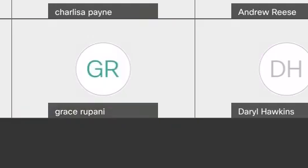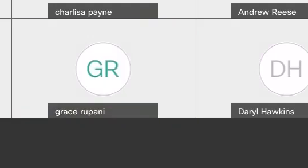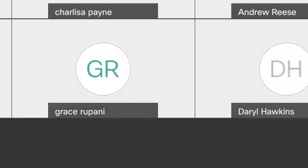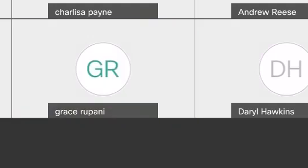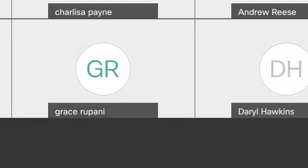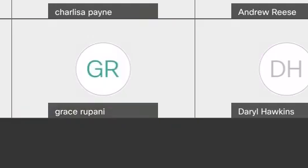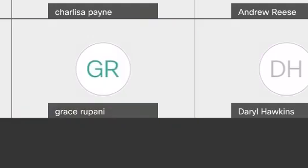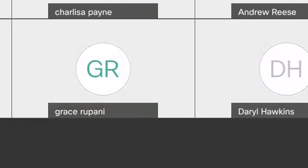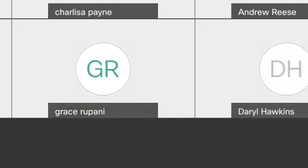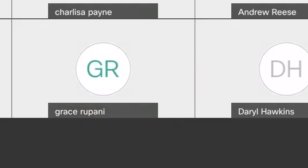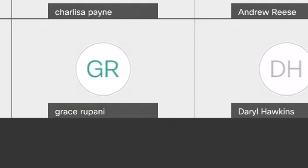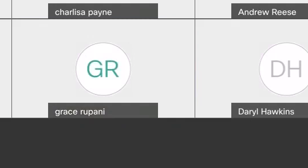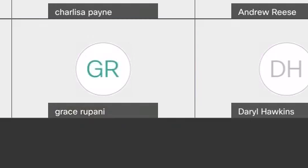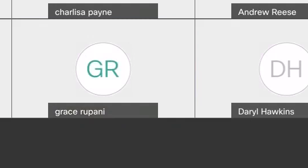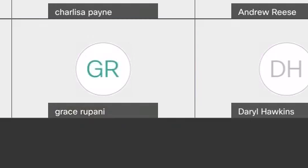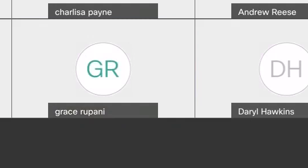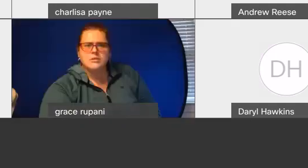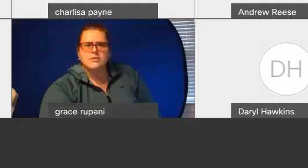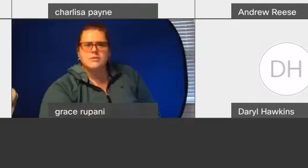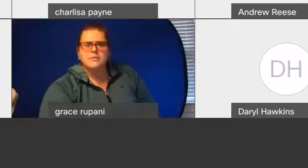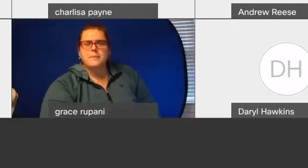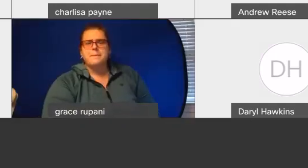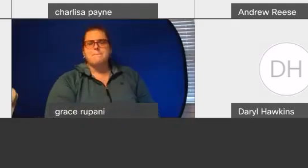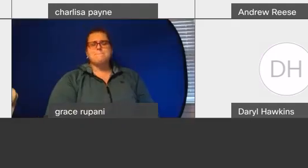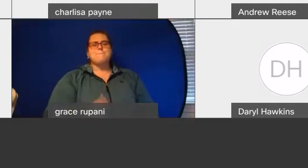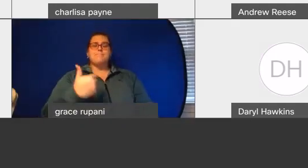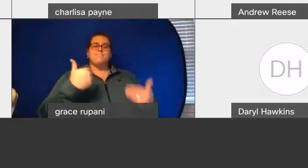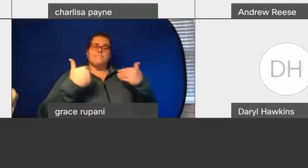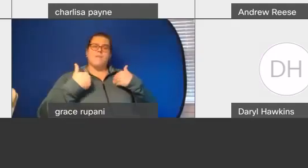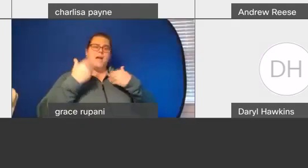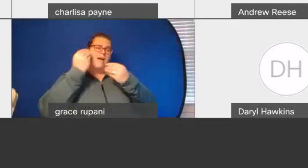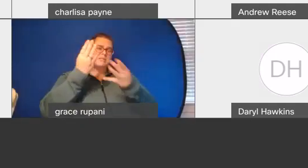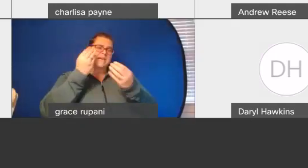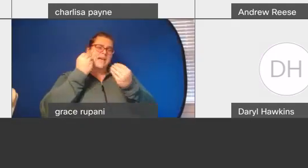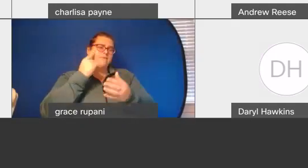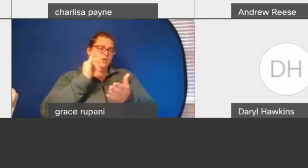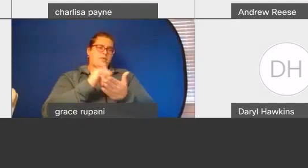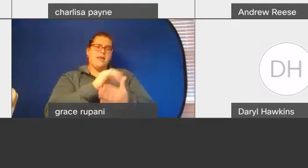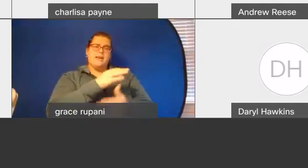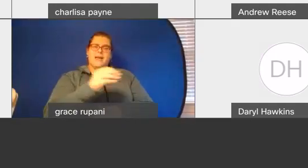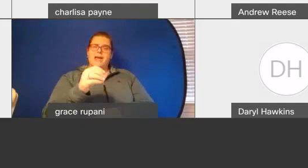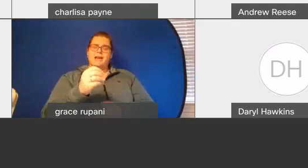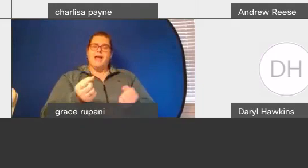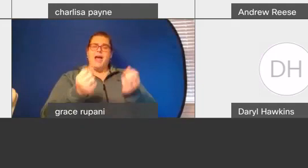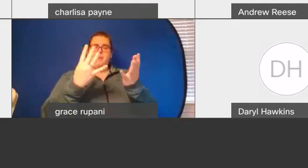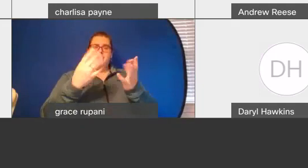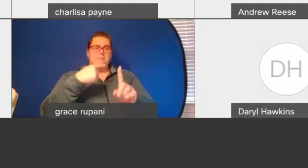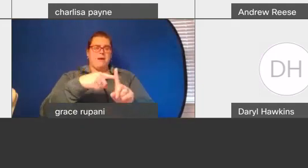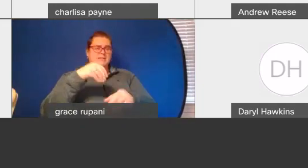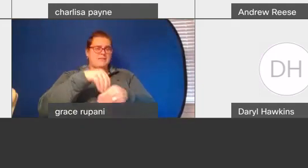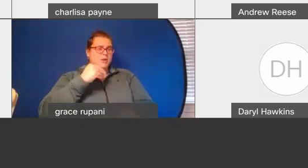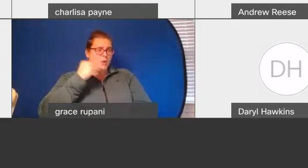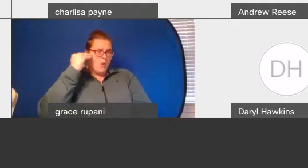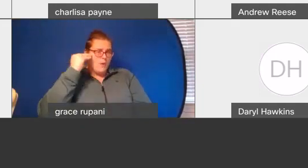DS direct care providers in the home and them being positive. I don't have the number